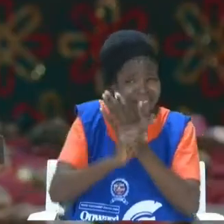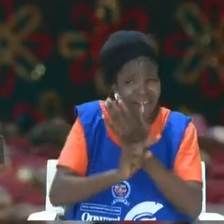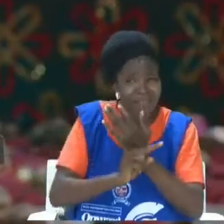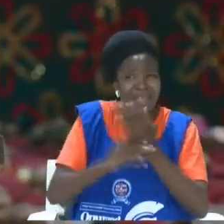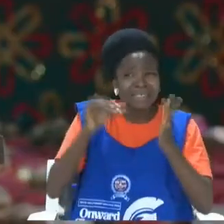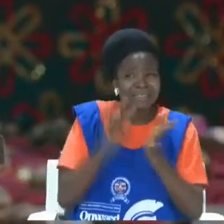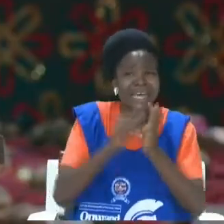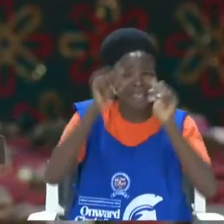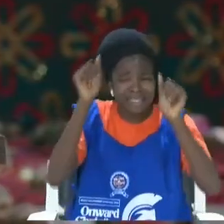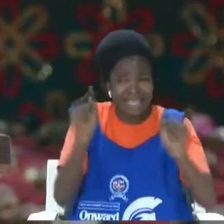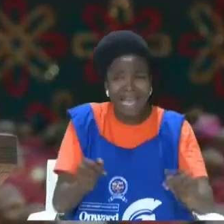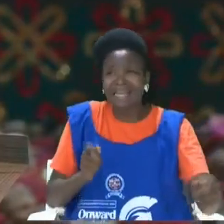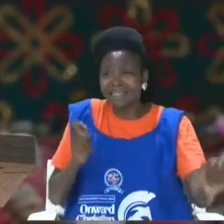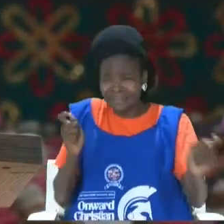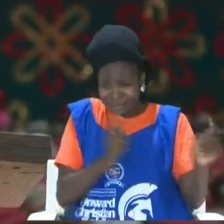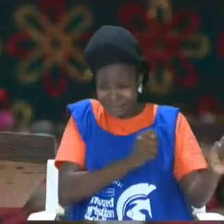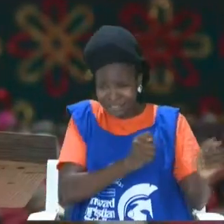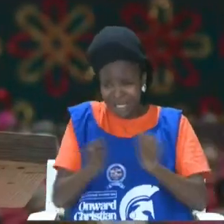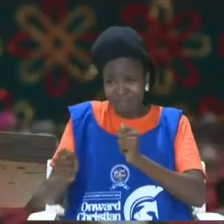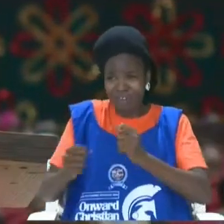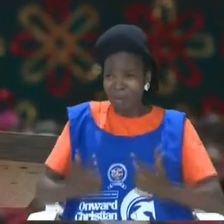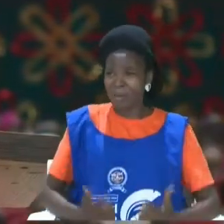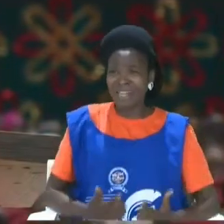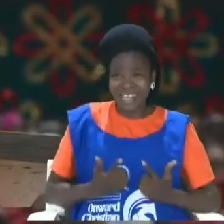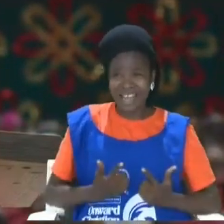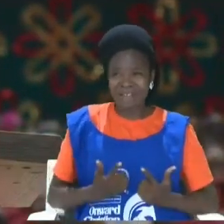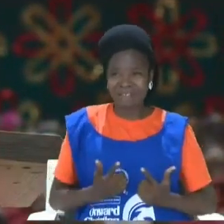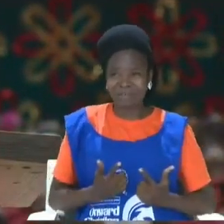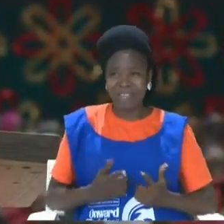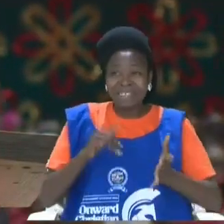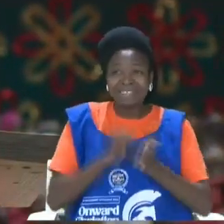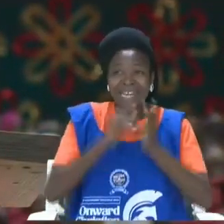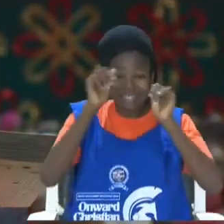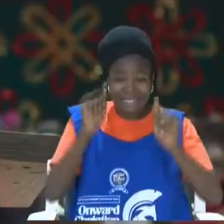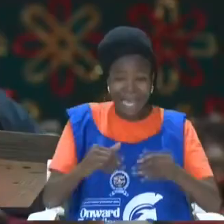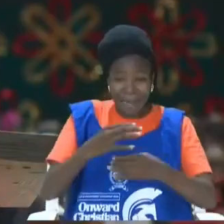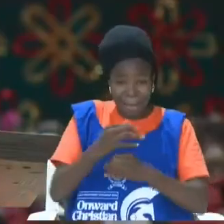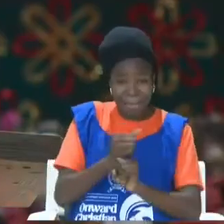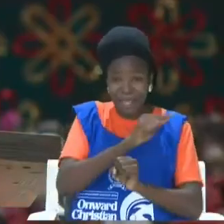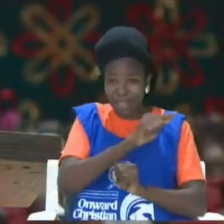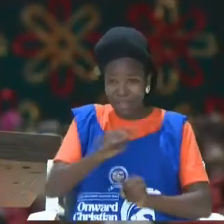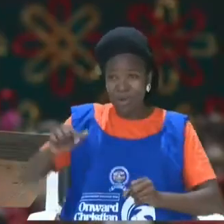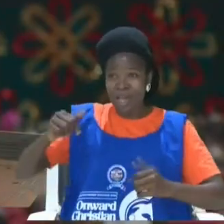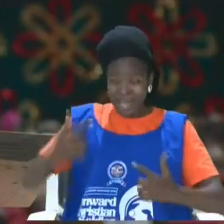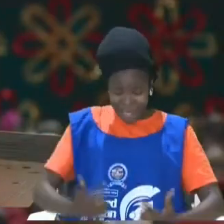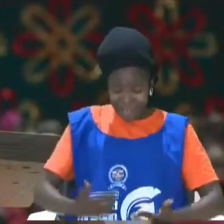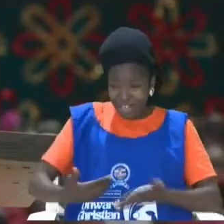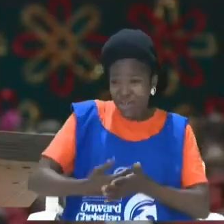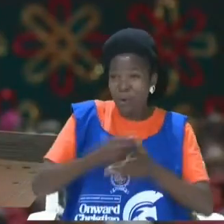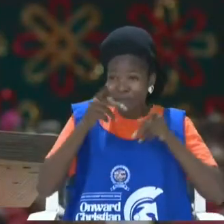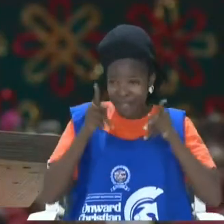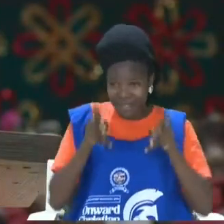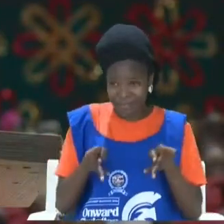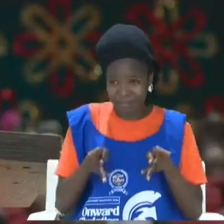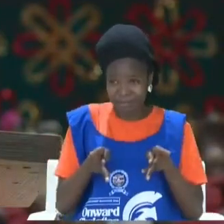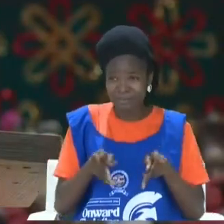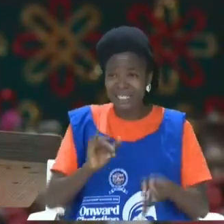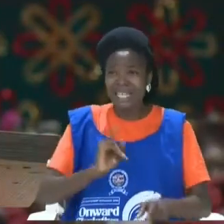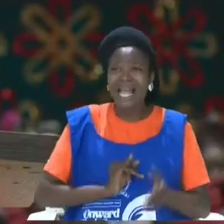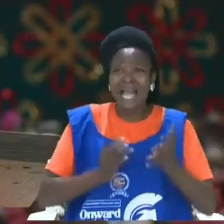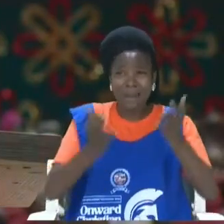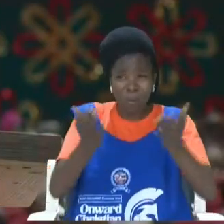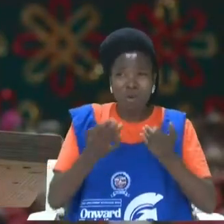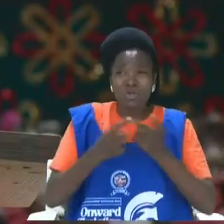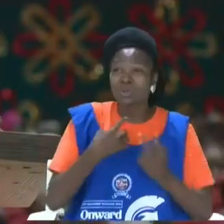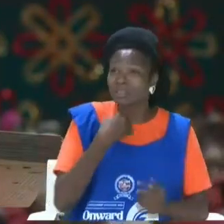can transform lives, that can make you a new person, I want to